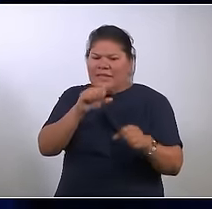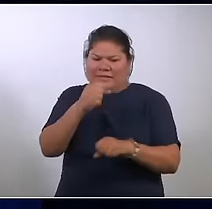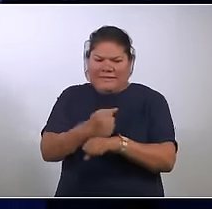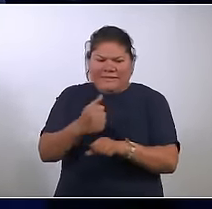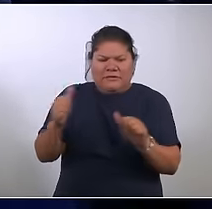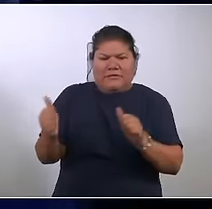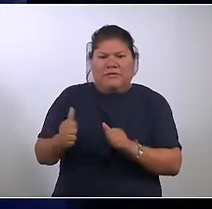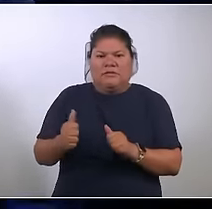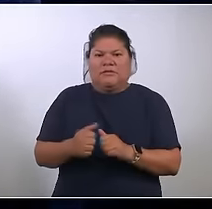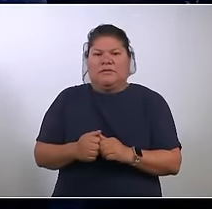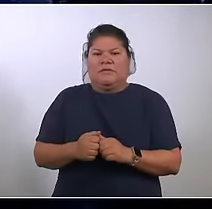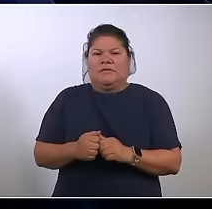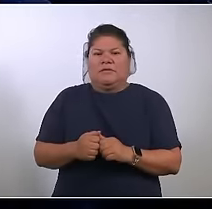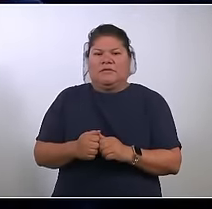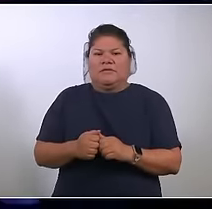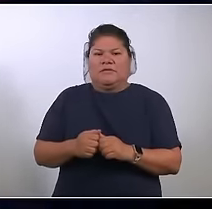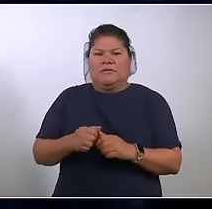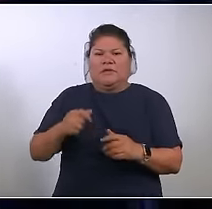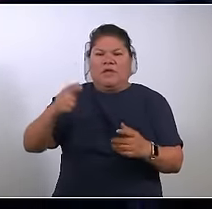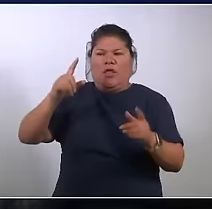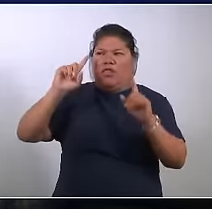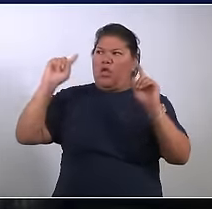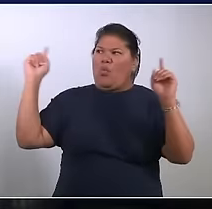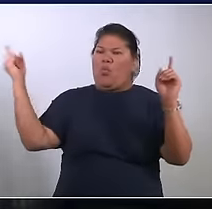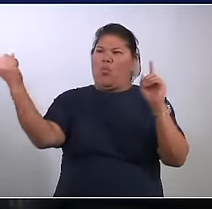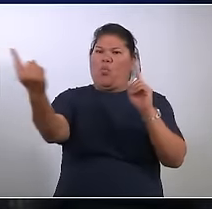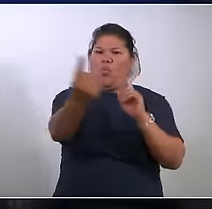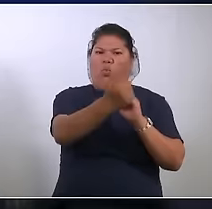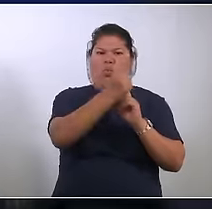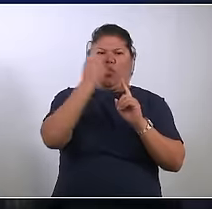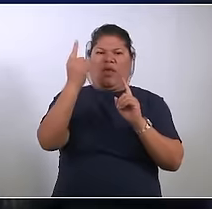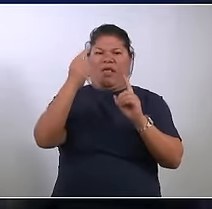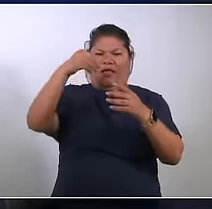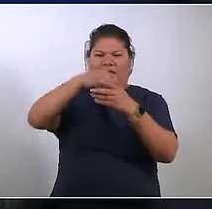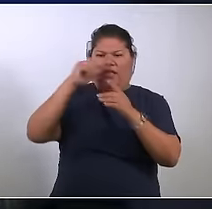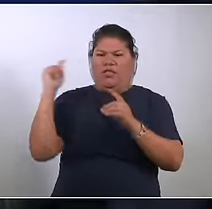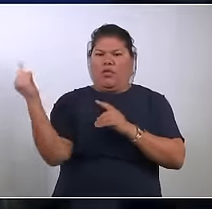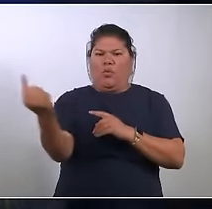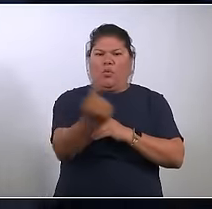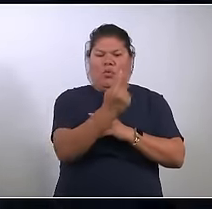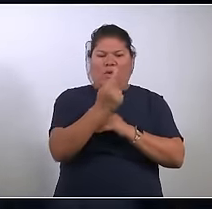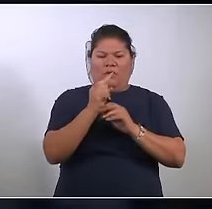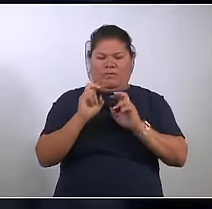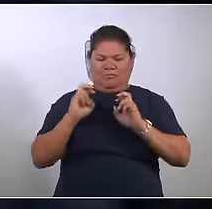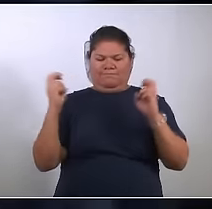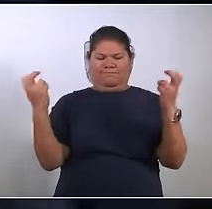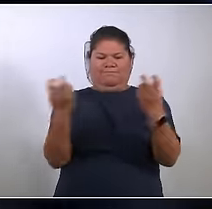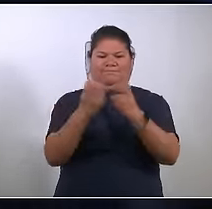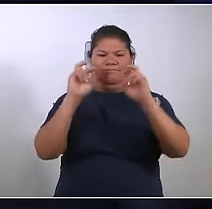The wheel within the wheel. La rueda dentro de la rueda.